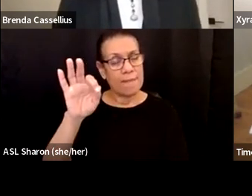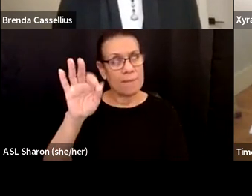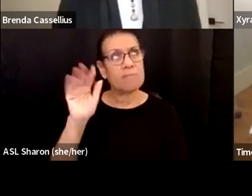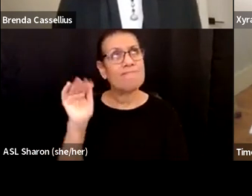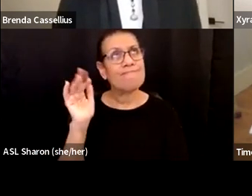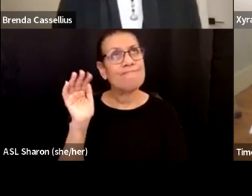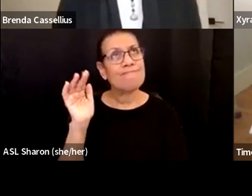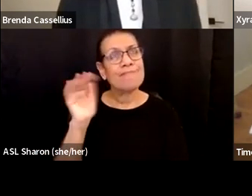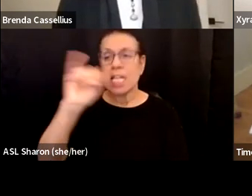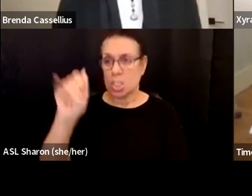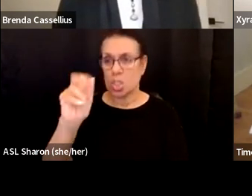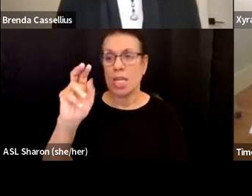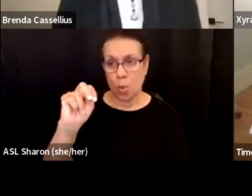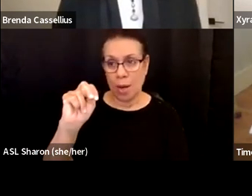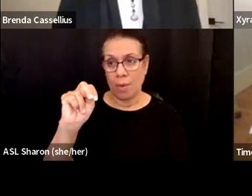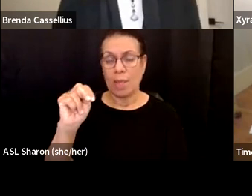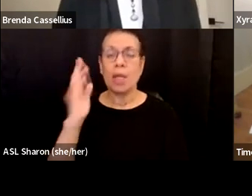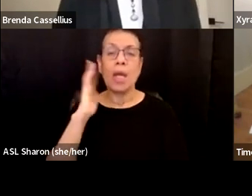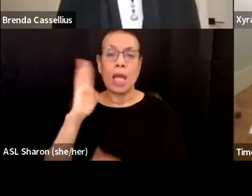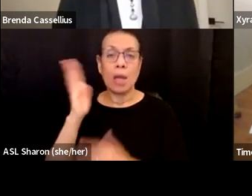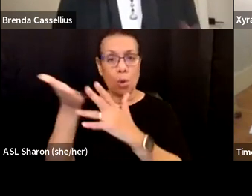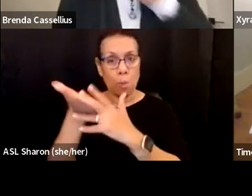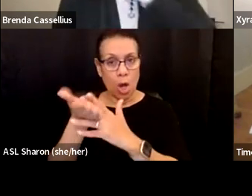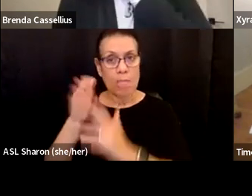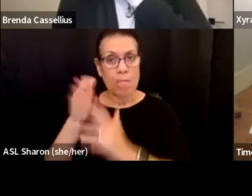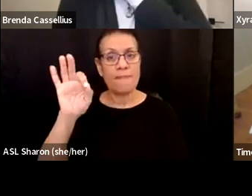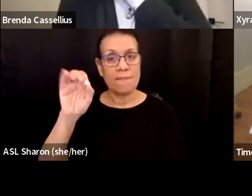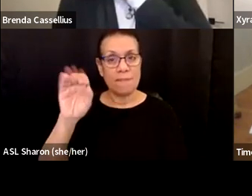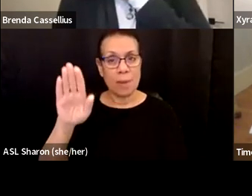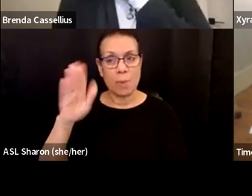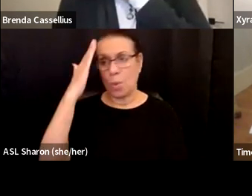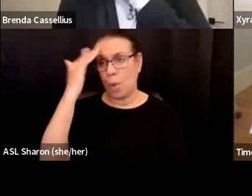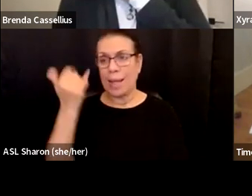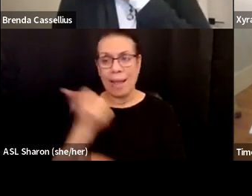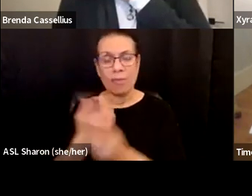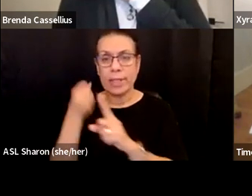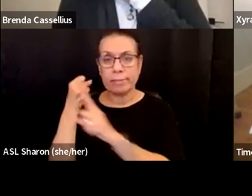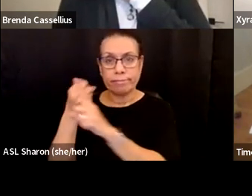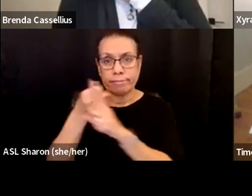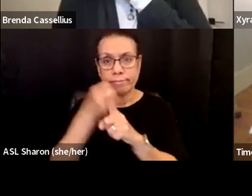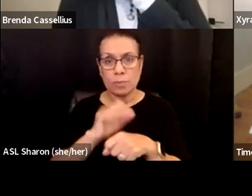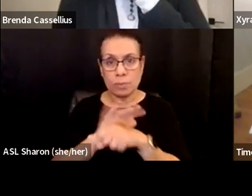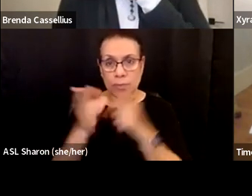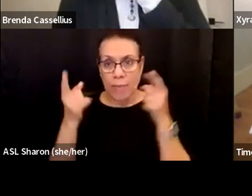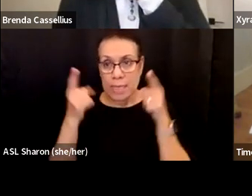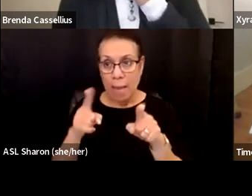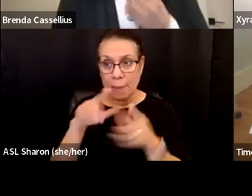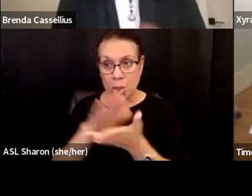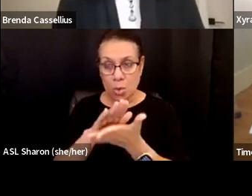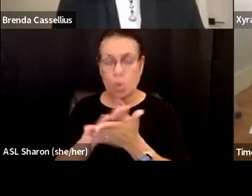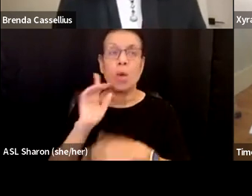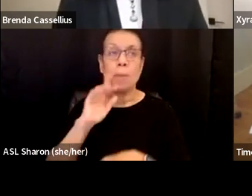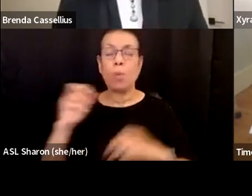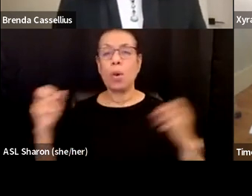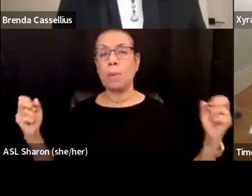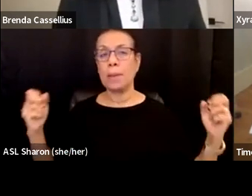uh january and we're continuing to pause in in february because of everything that's happening in our schools uh but we are going to be back